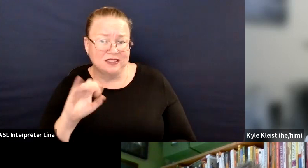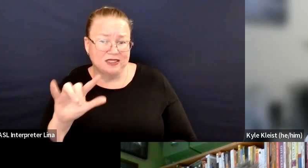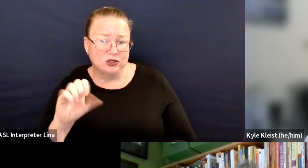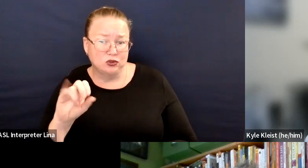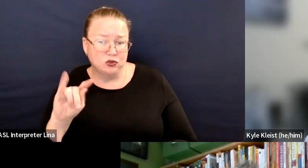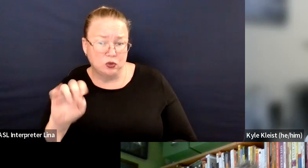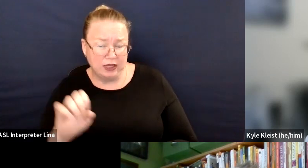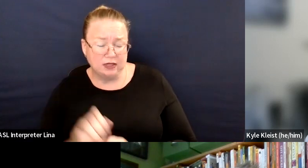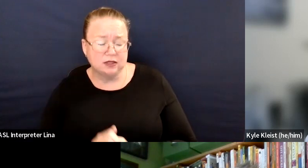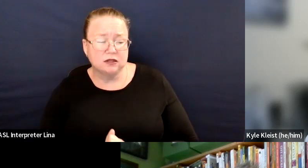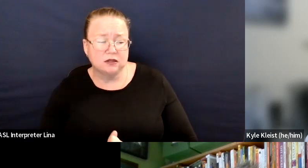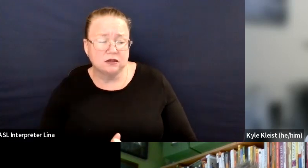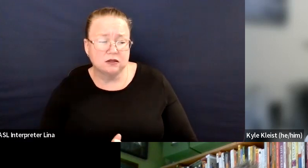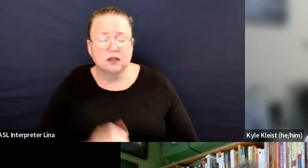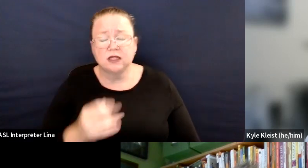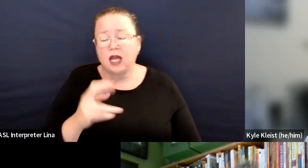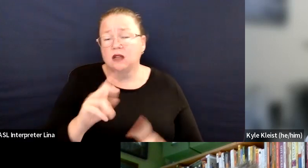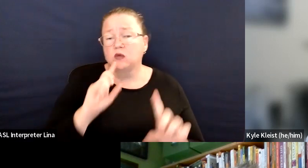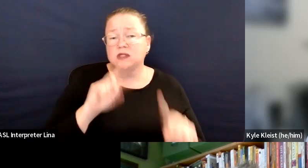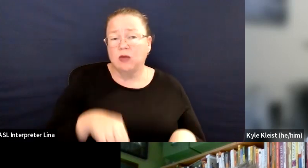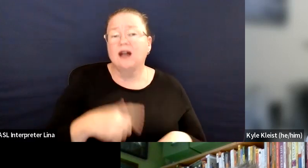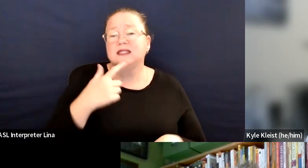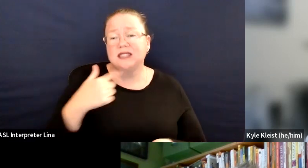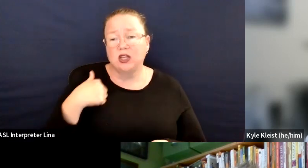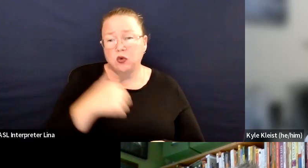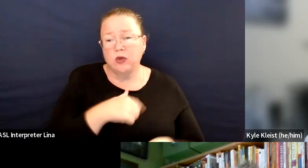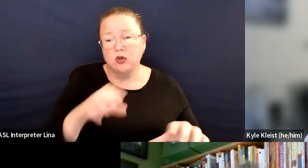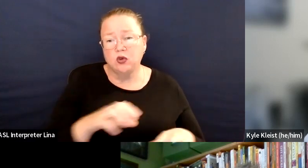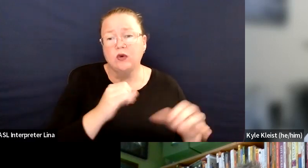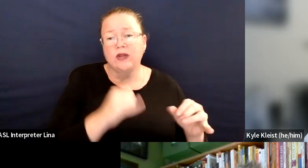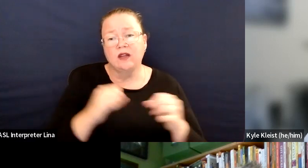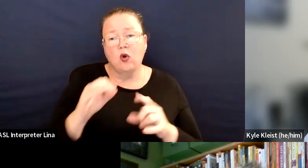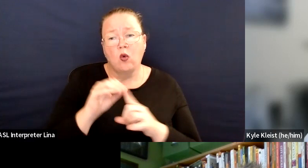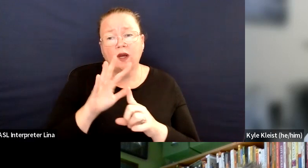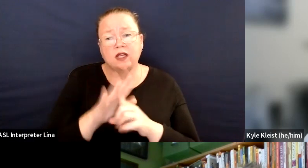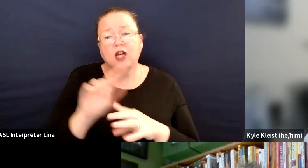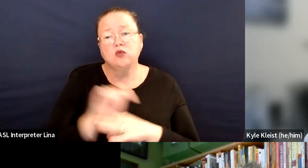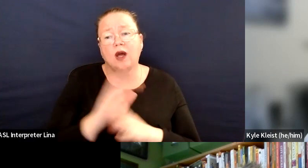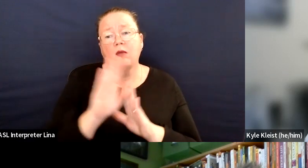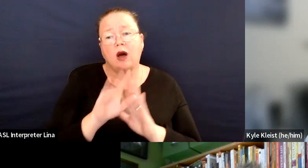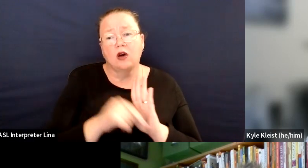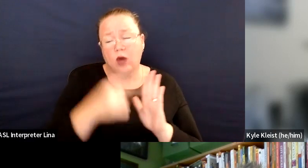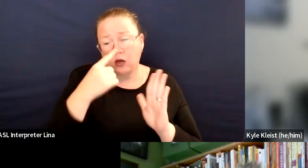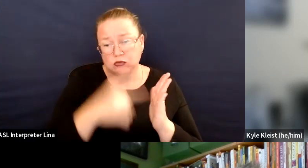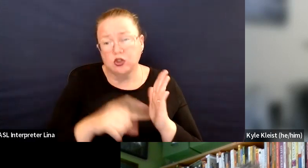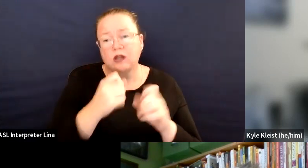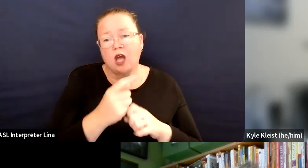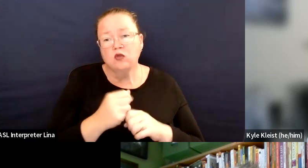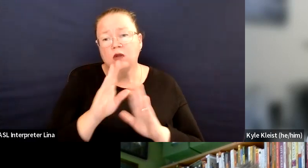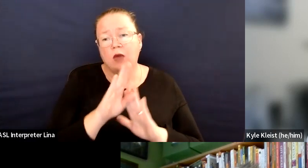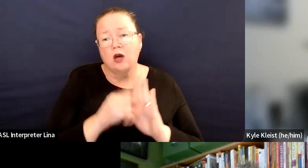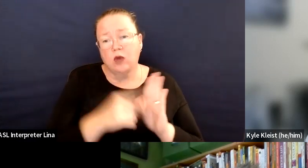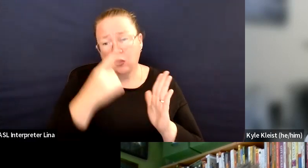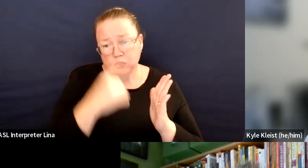suites. Caitlin responded and said, we do an individual orientation training, background checks with annual background checks